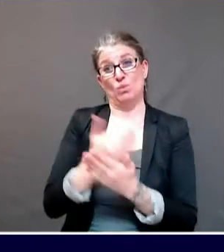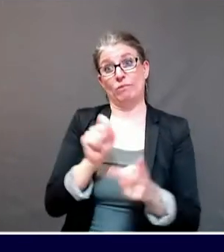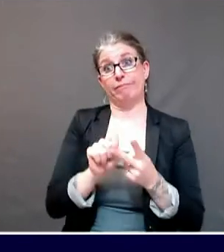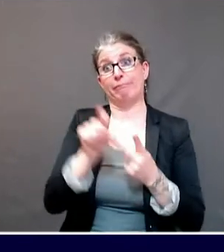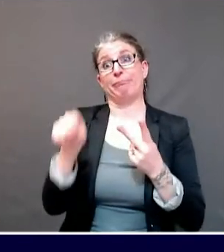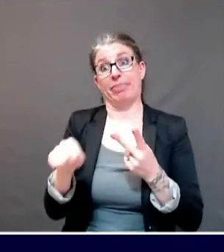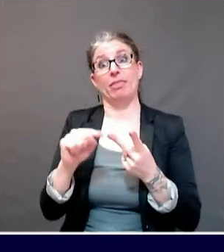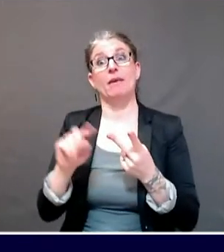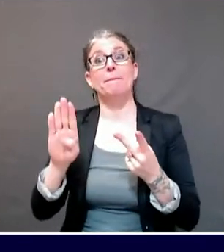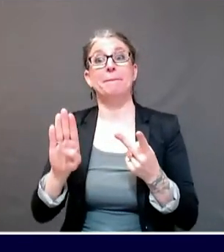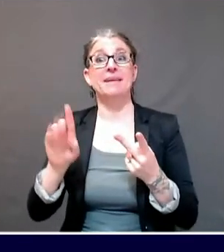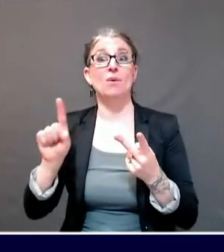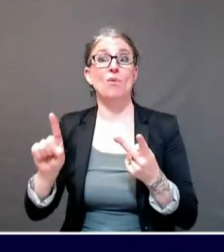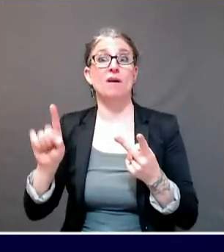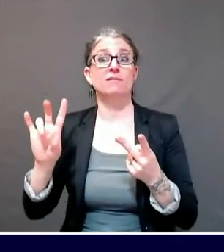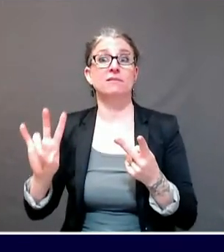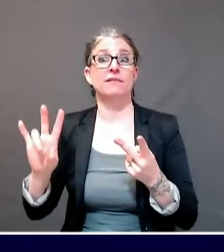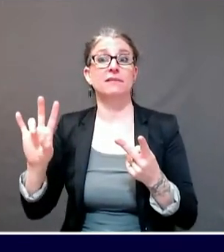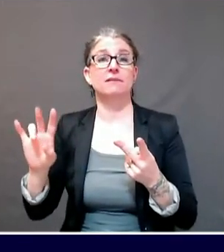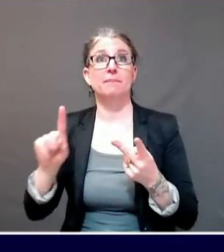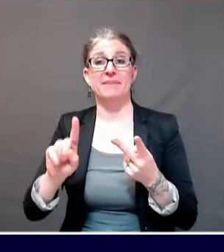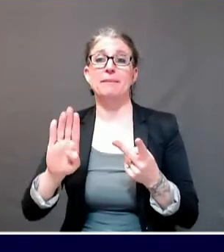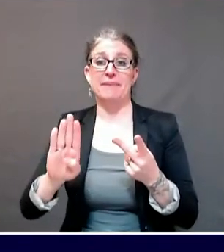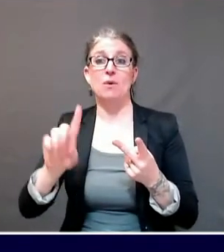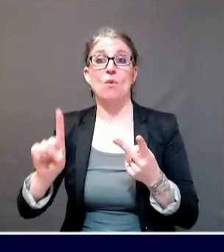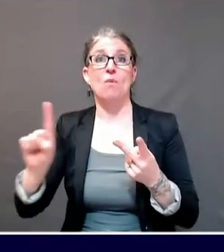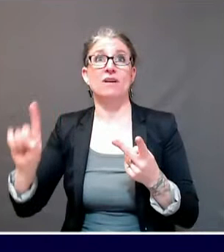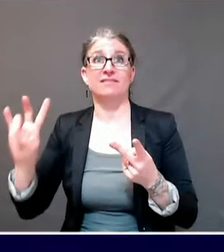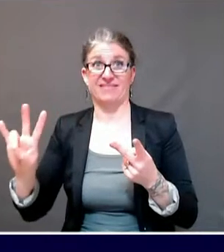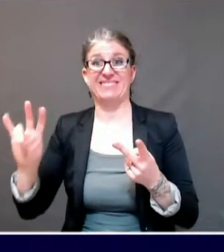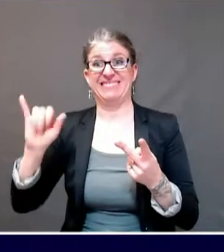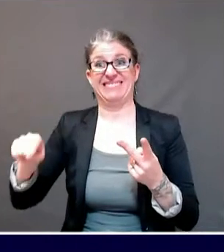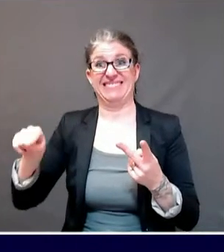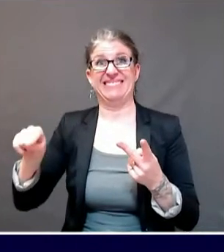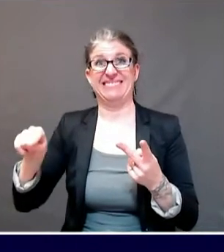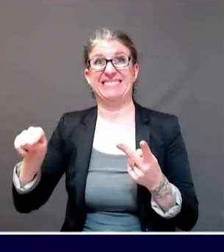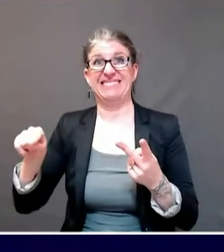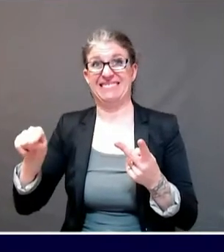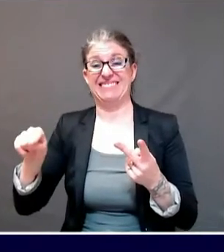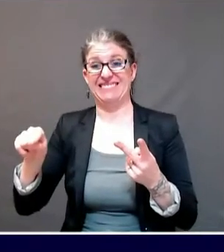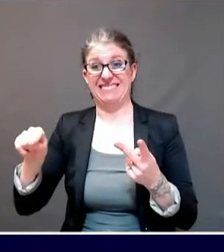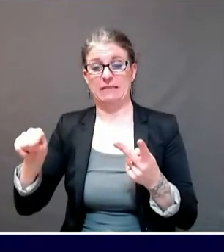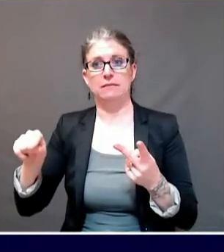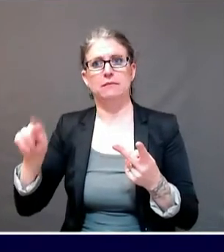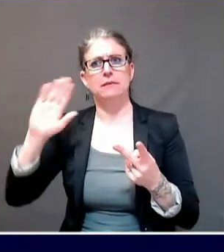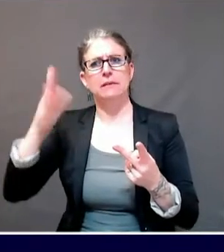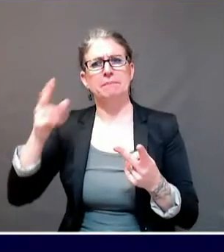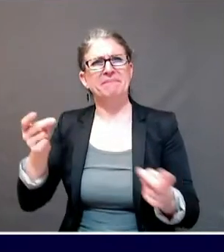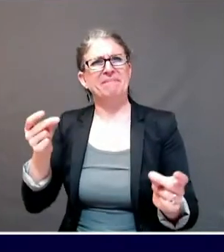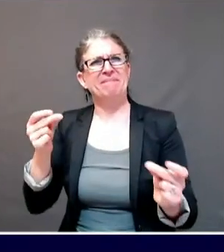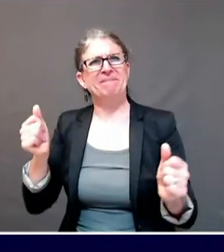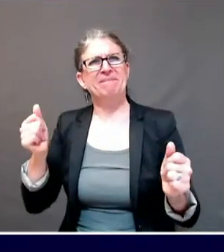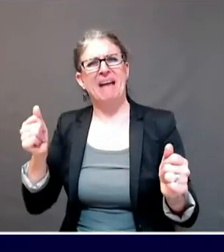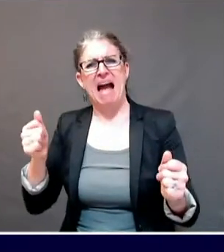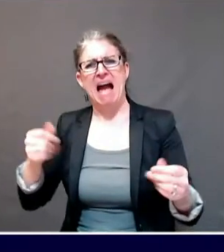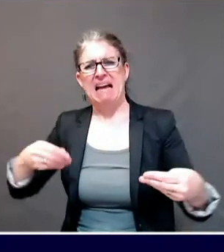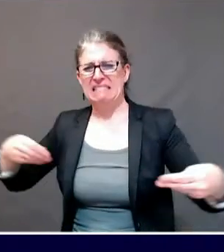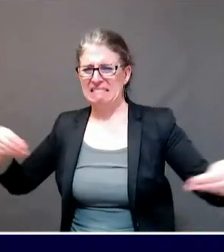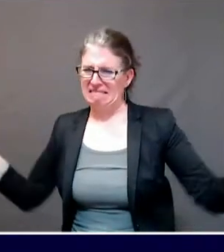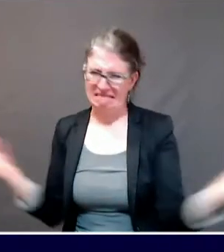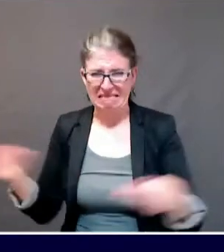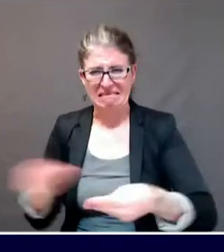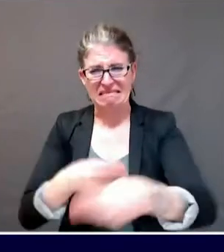differently, it seems to be more contagious. That means that if you are exposed, your risk of